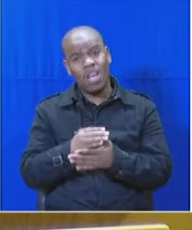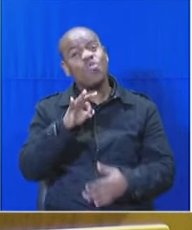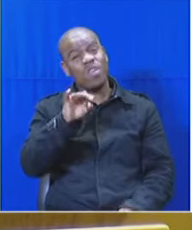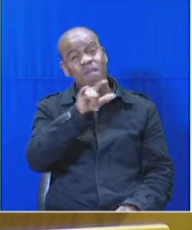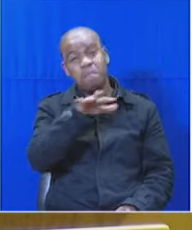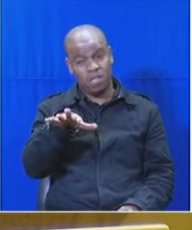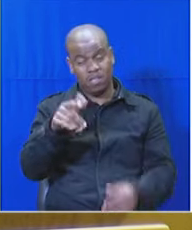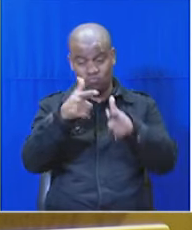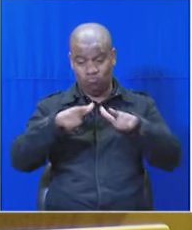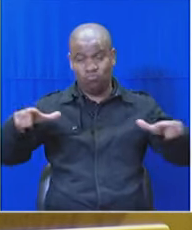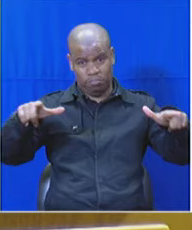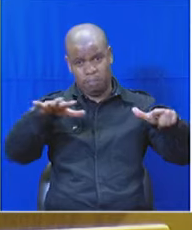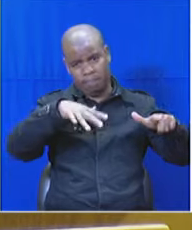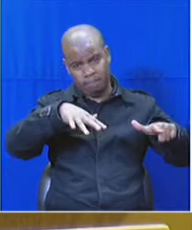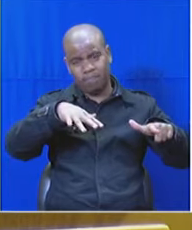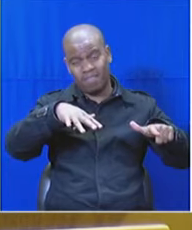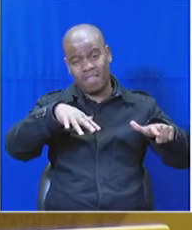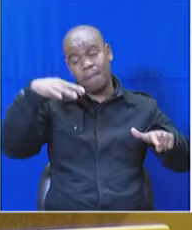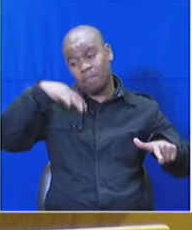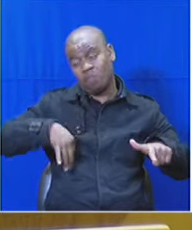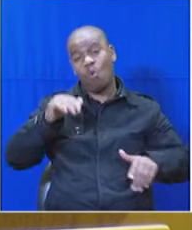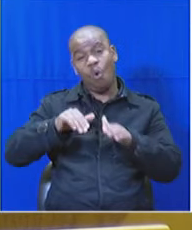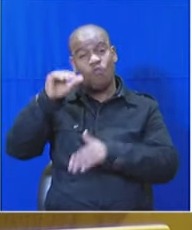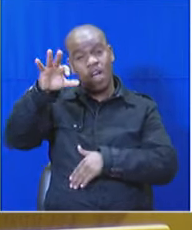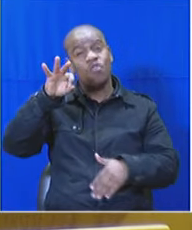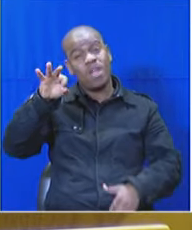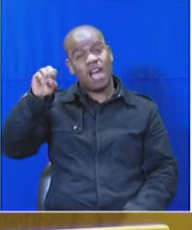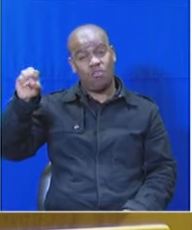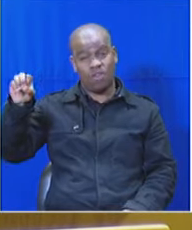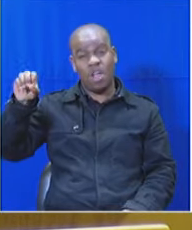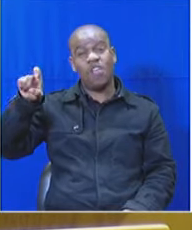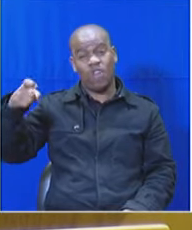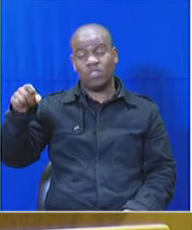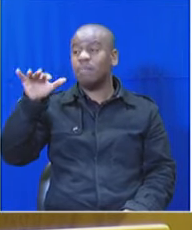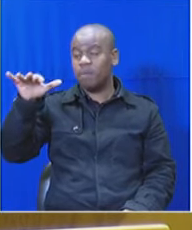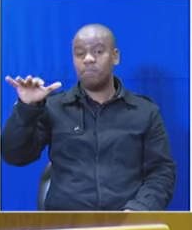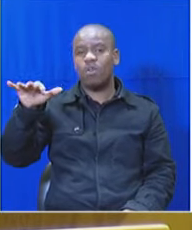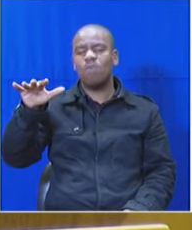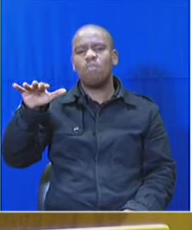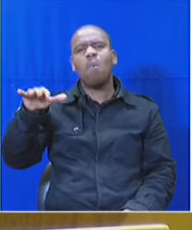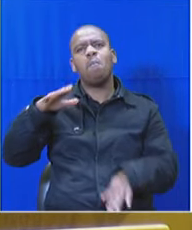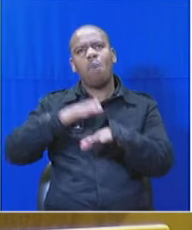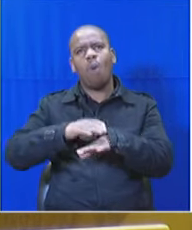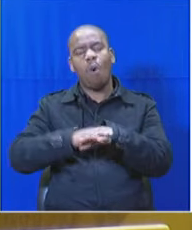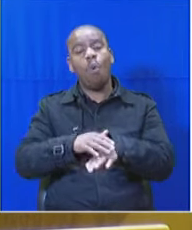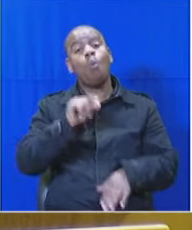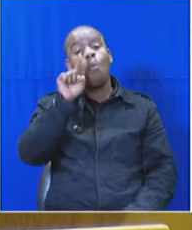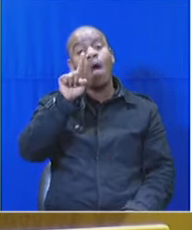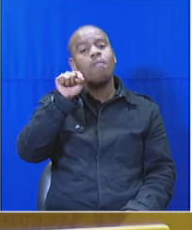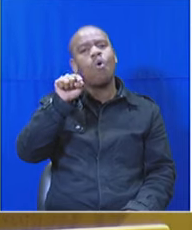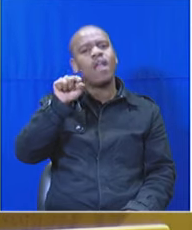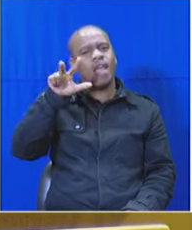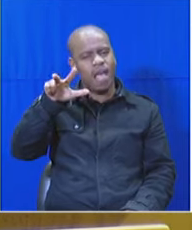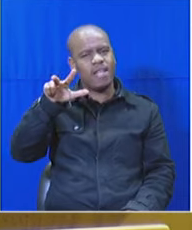hectares, benefiting over 300,000 households and about 1.8